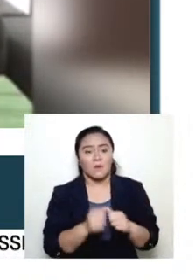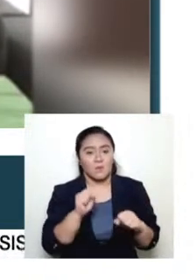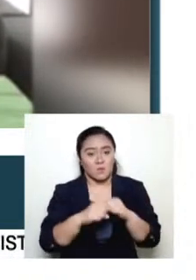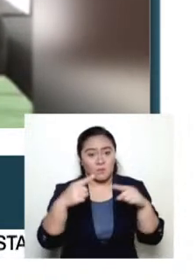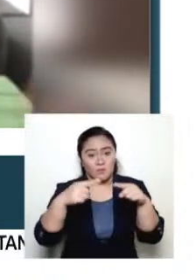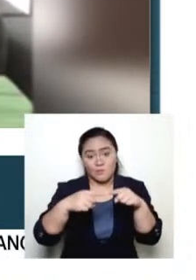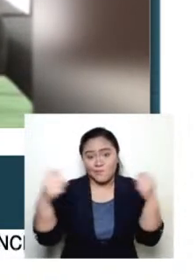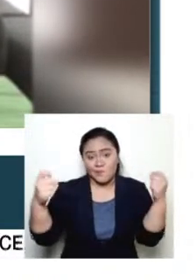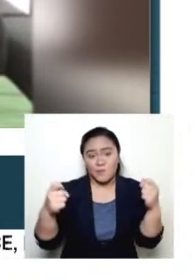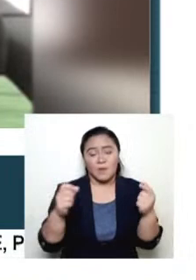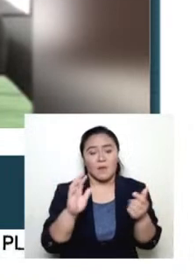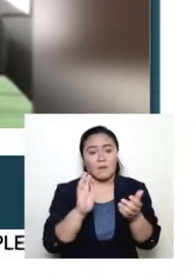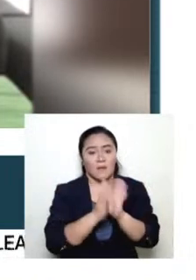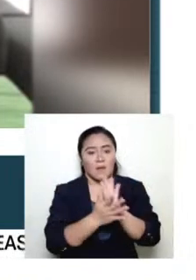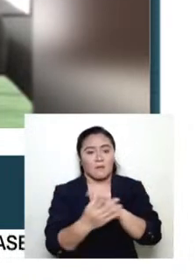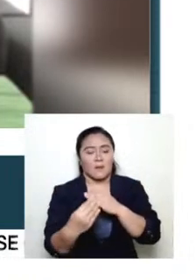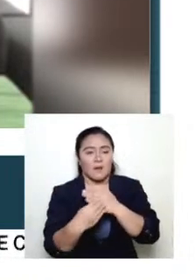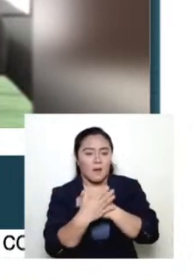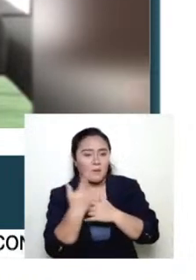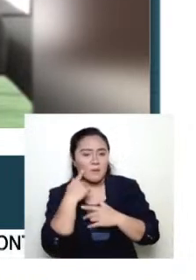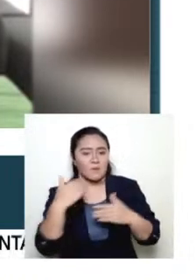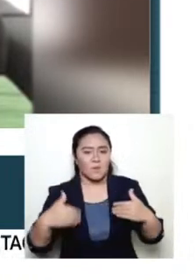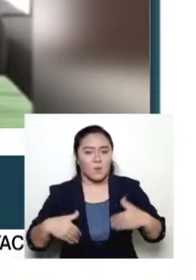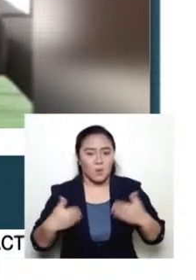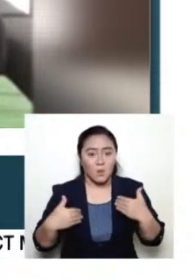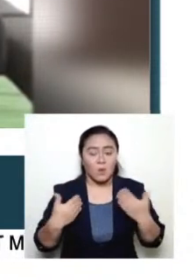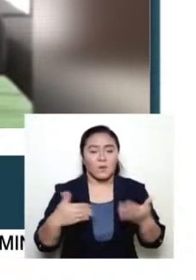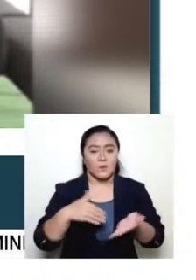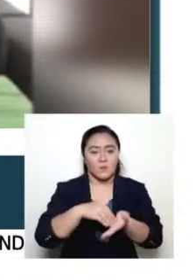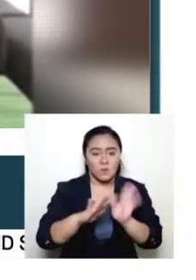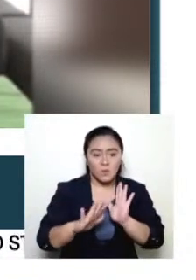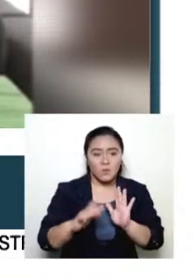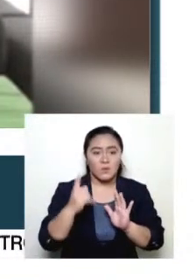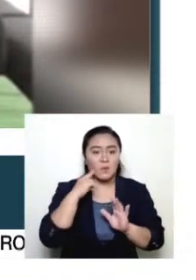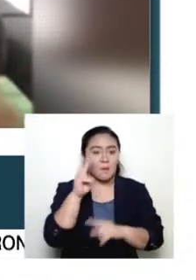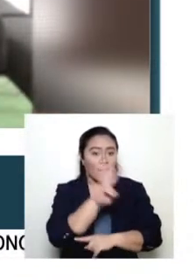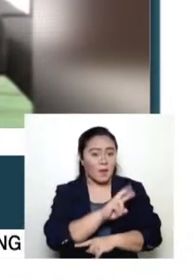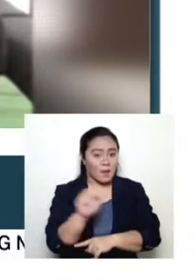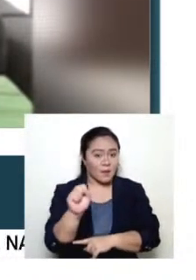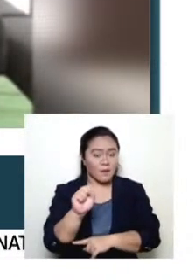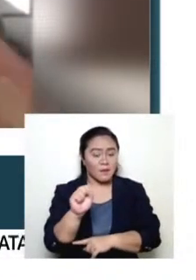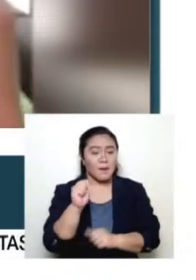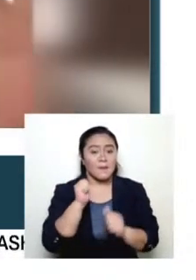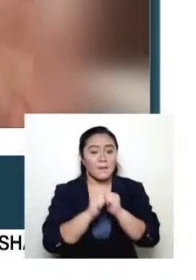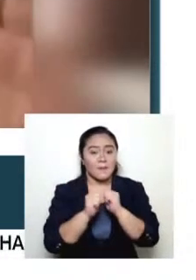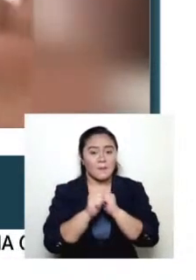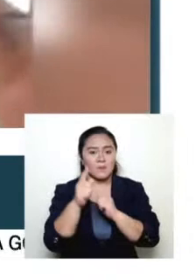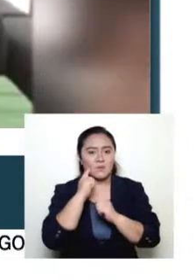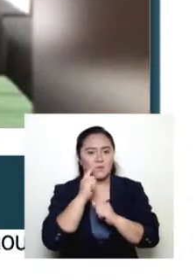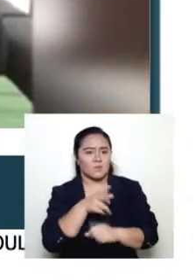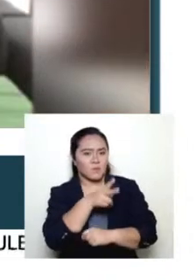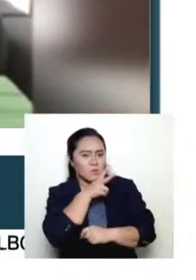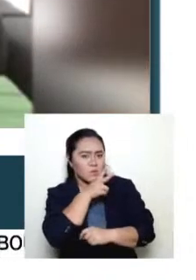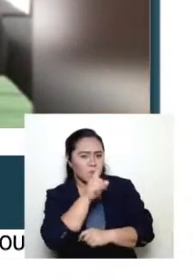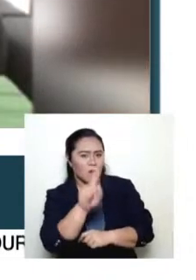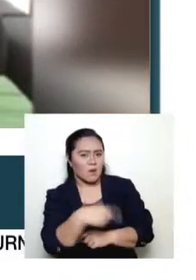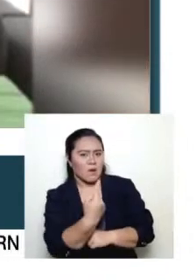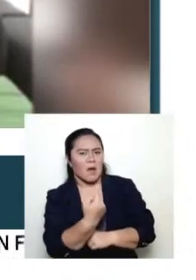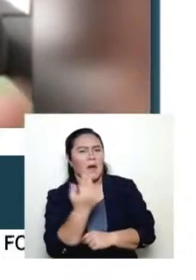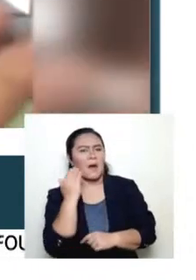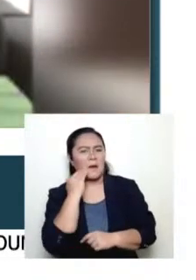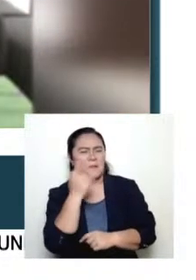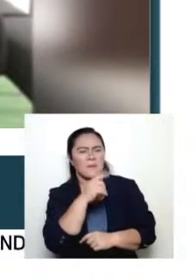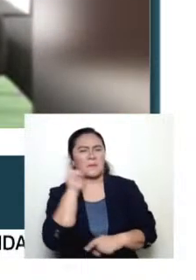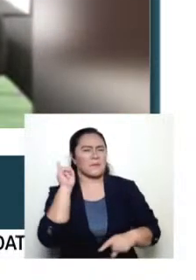endanger our lives, the lives of the youth and students, and the opposition, by merely alleging, sabihin nyo, hindi na namin kailang patunayan